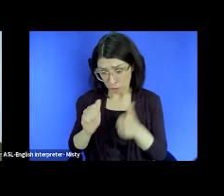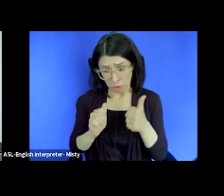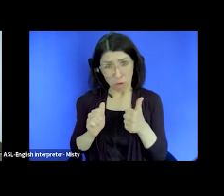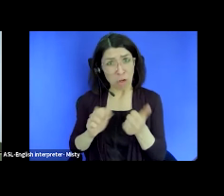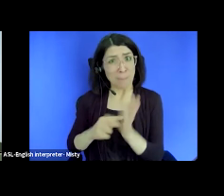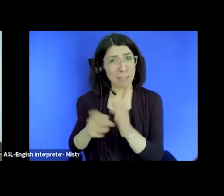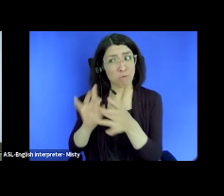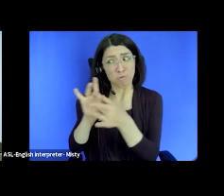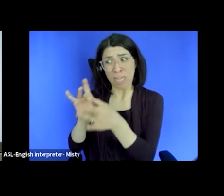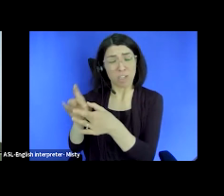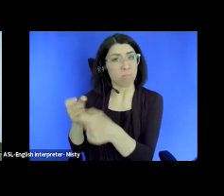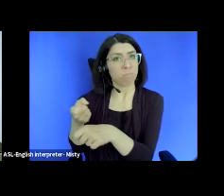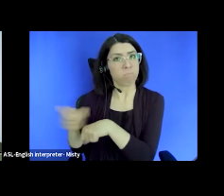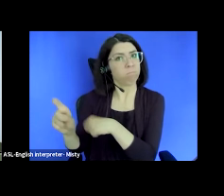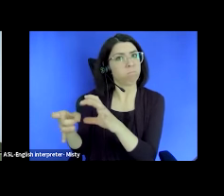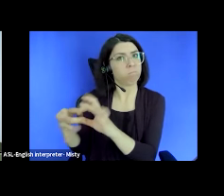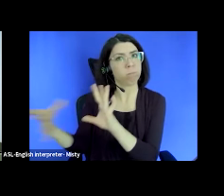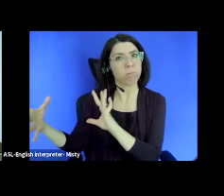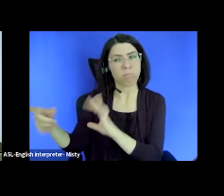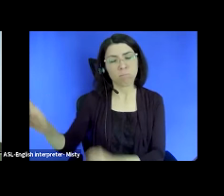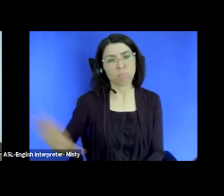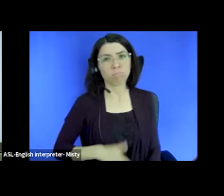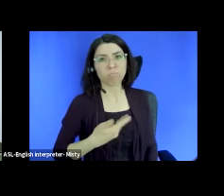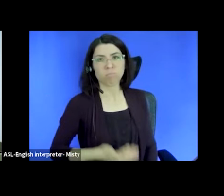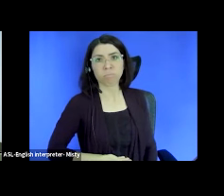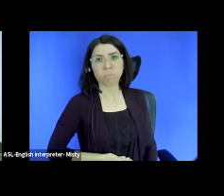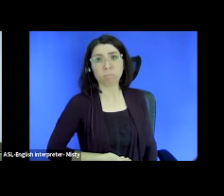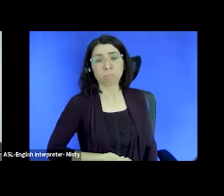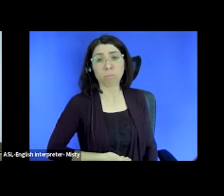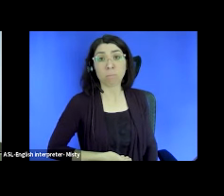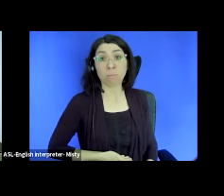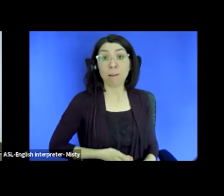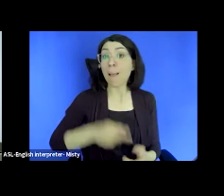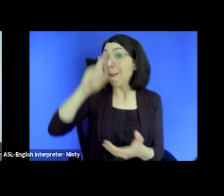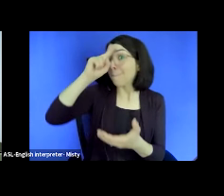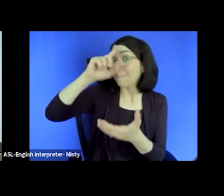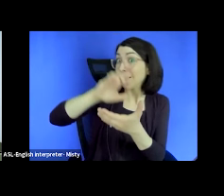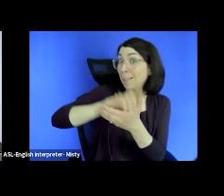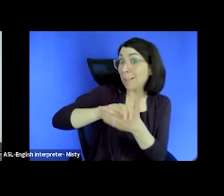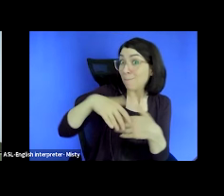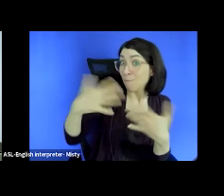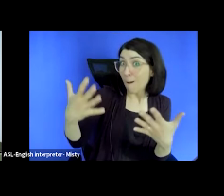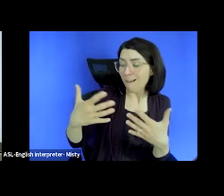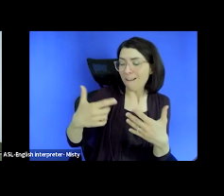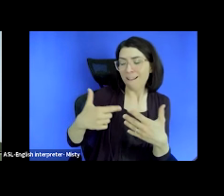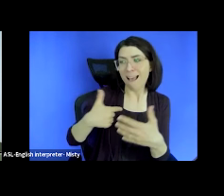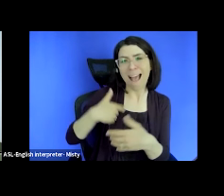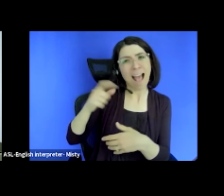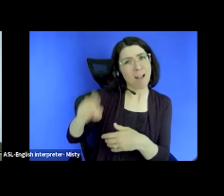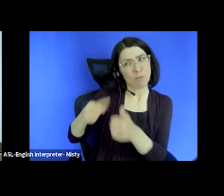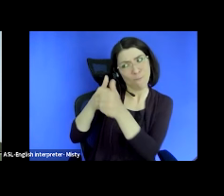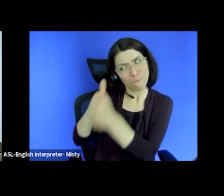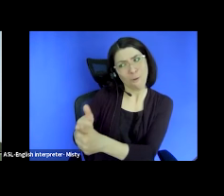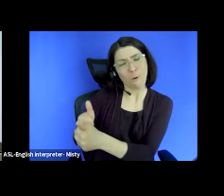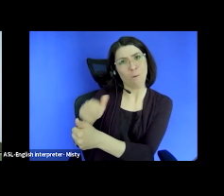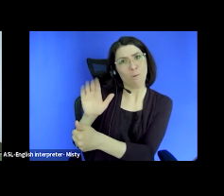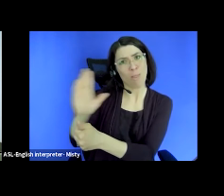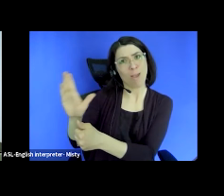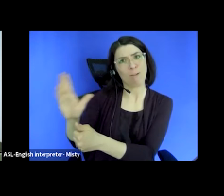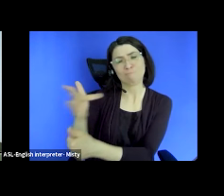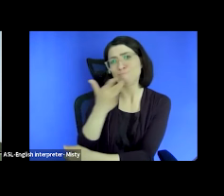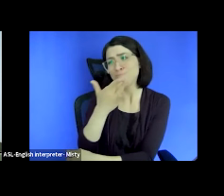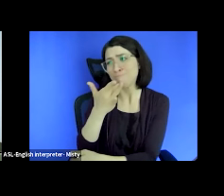relationship. This belief has meant that the person has always gone along with what others suggest, even though it may be the complete